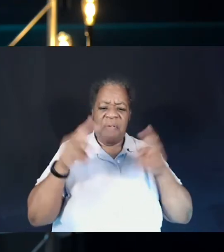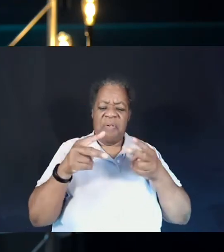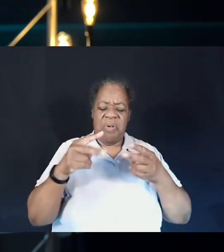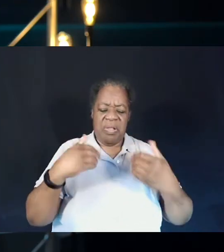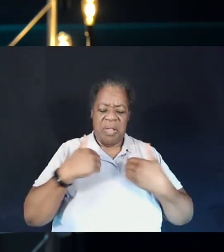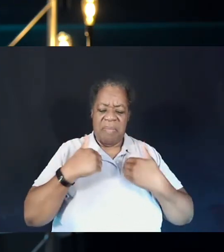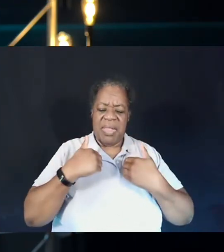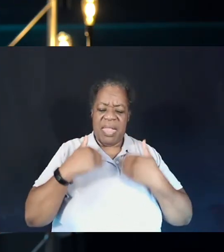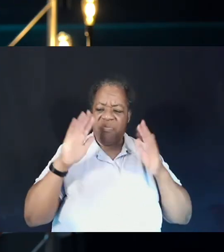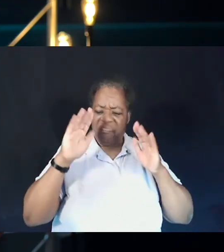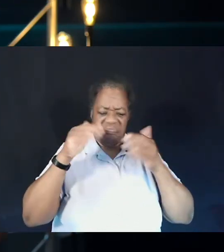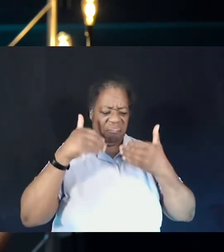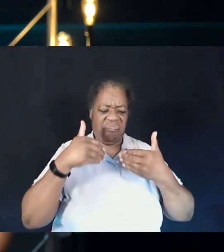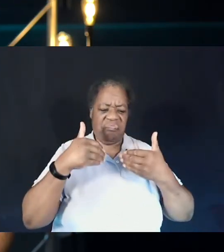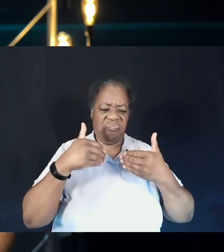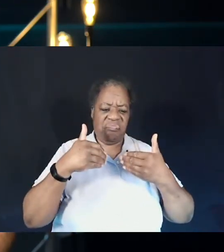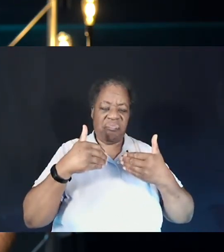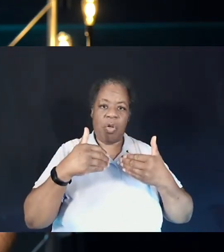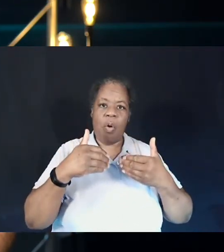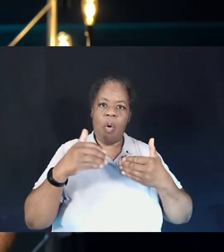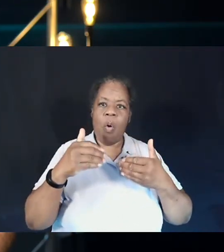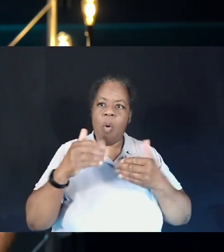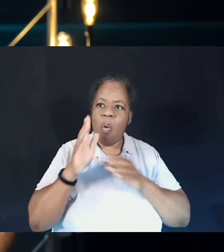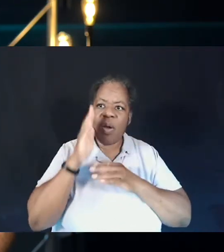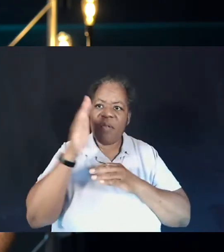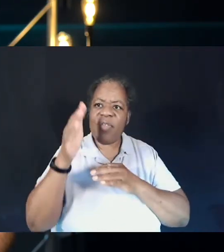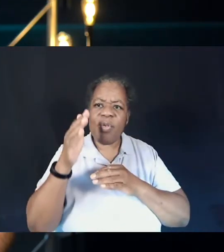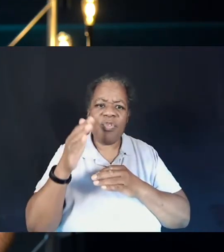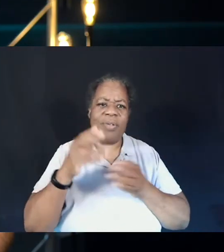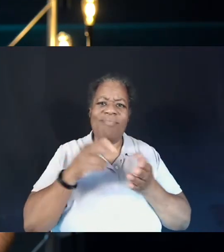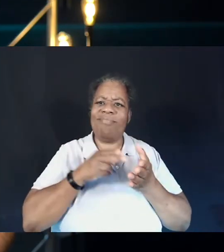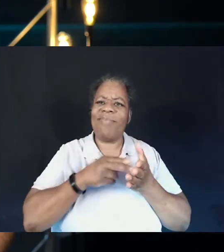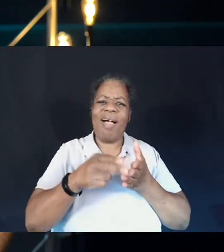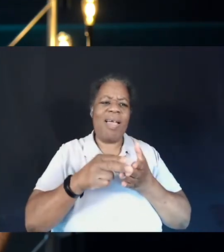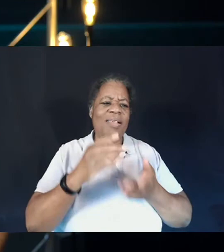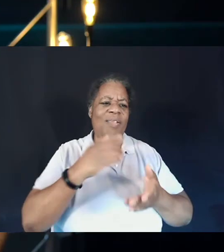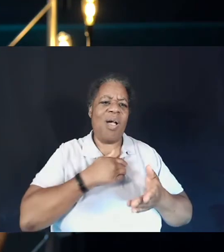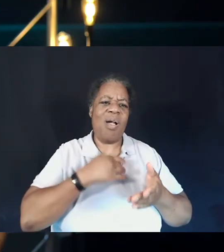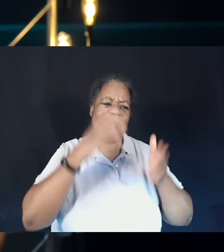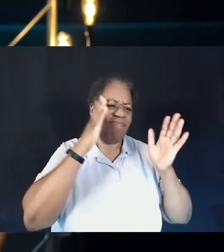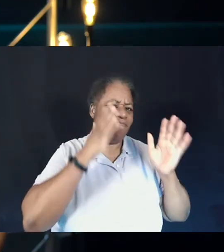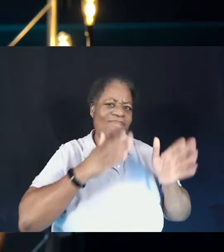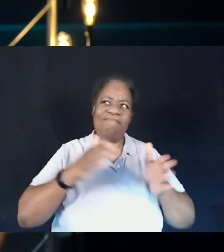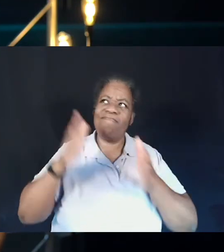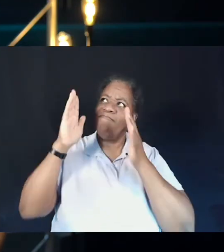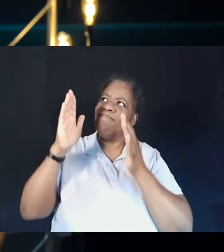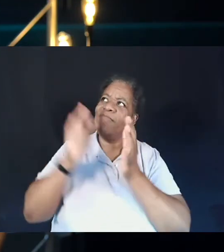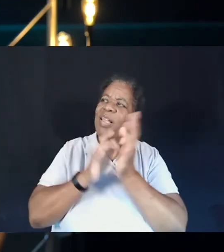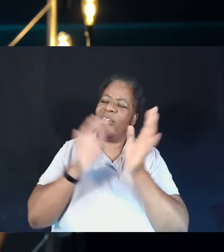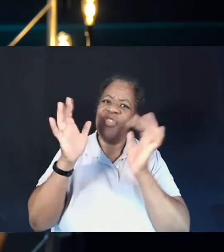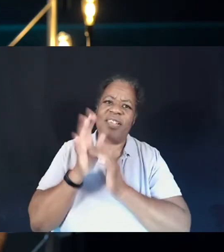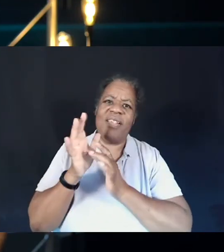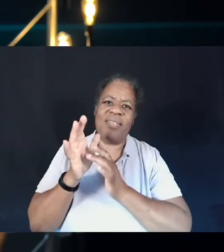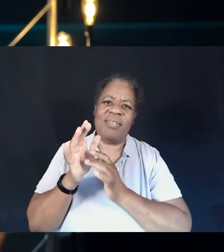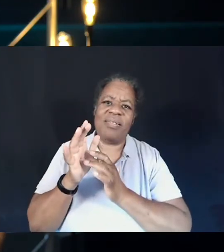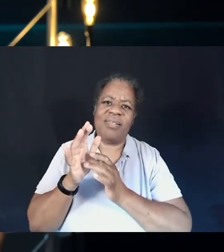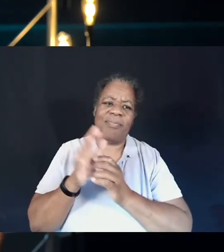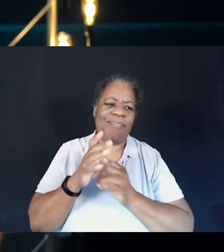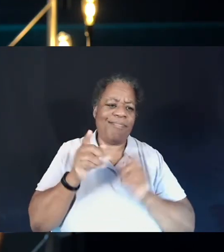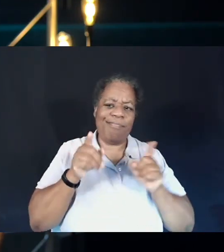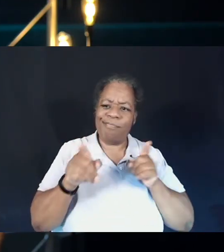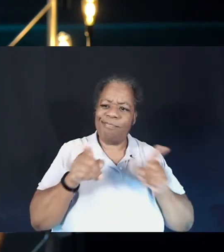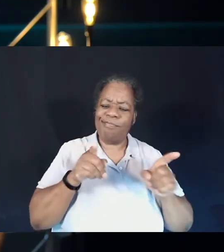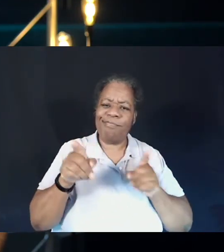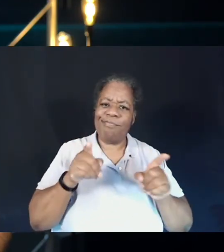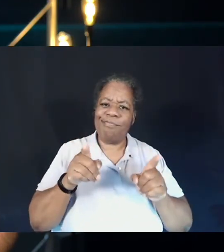will you face the future with an honest self-assessment and a heart that is centered on Jesus? If you're willing to join the Holy